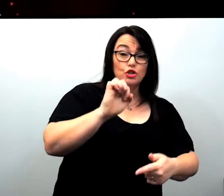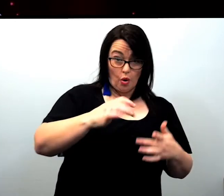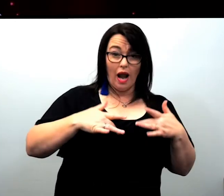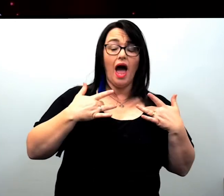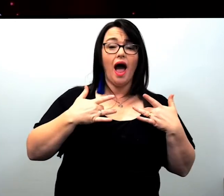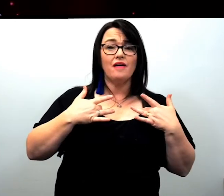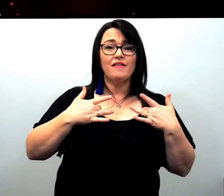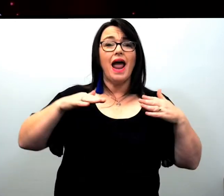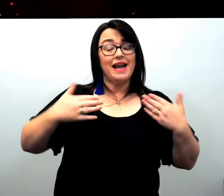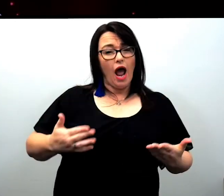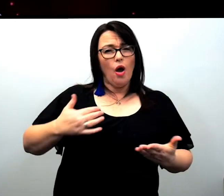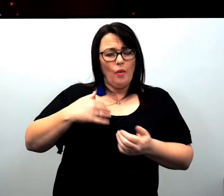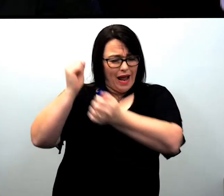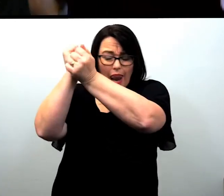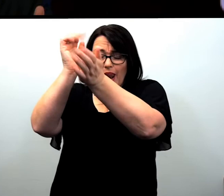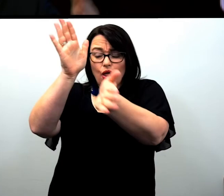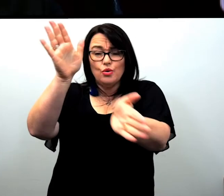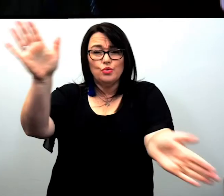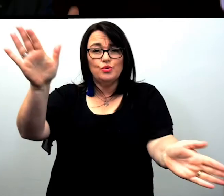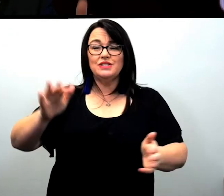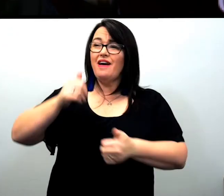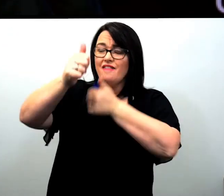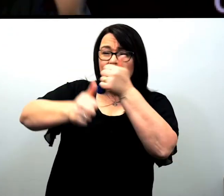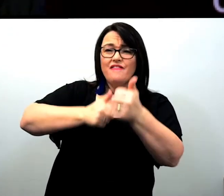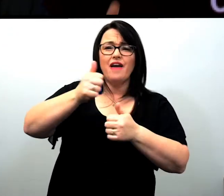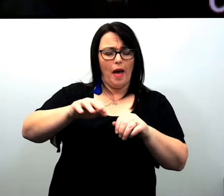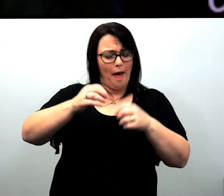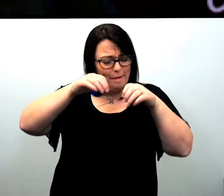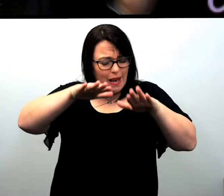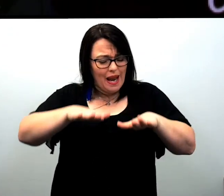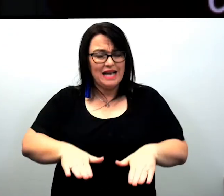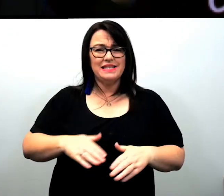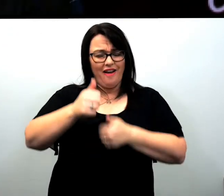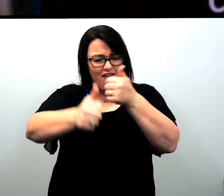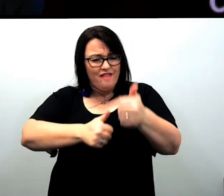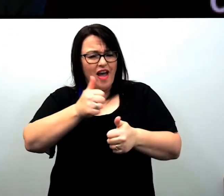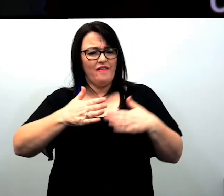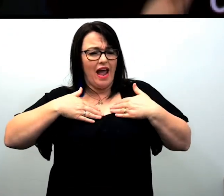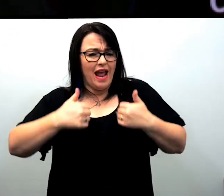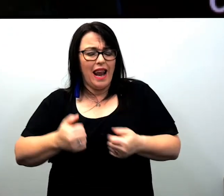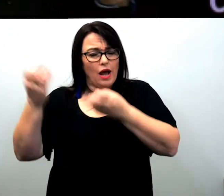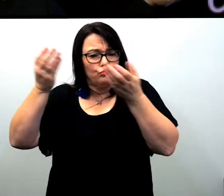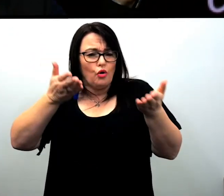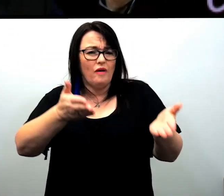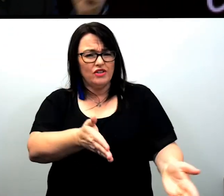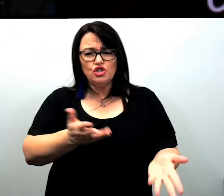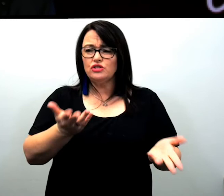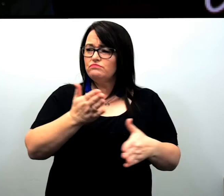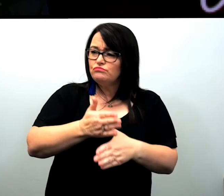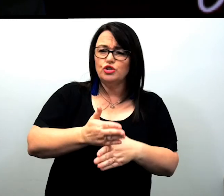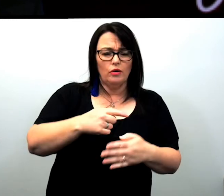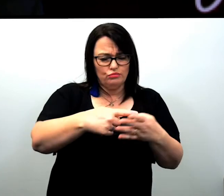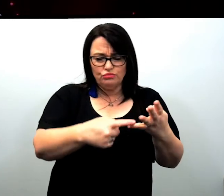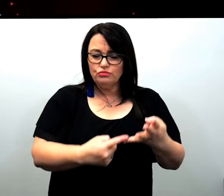And now we loose favor and blessing and healing and breakthrough and jobs and provision. We loose the